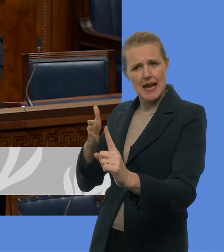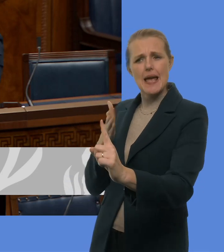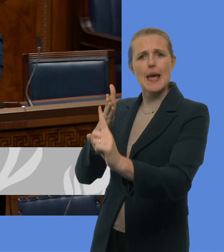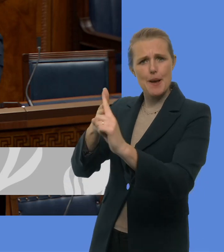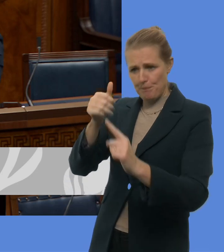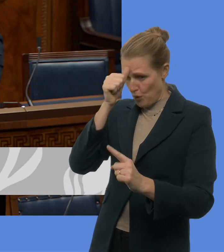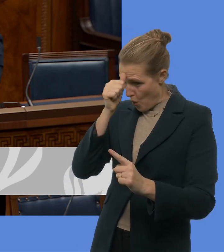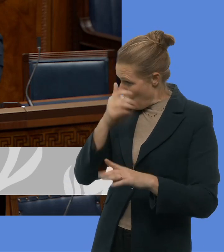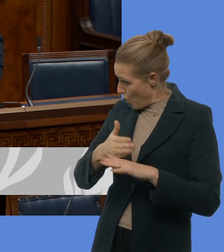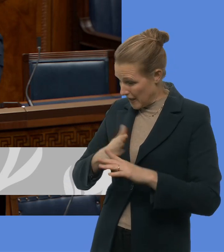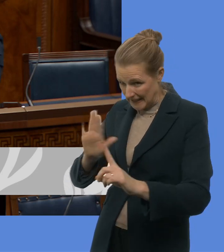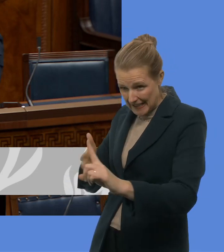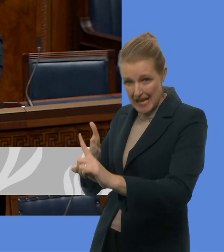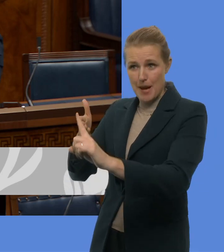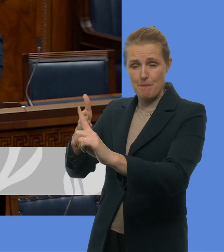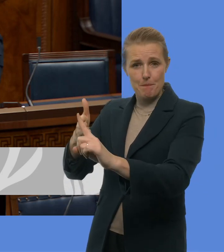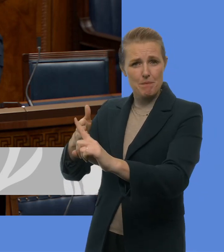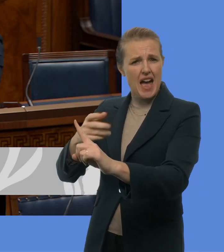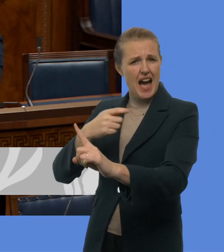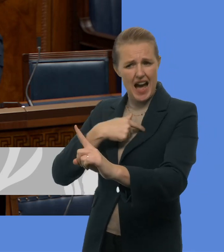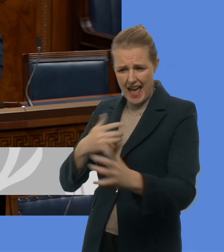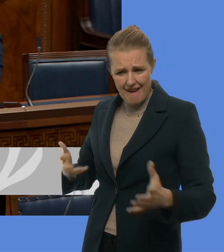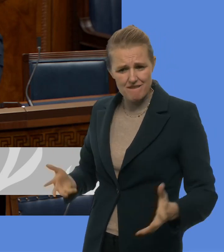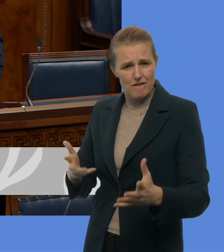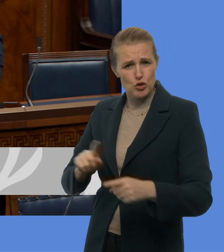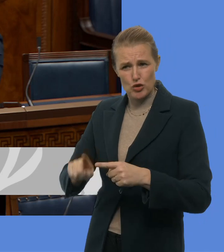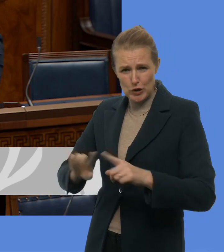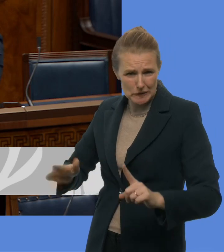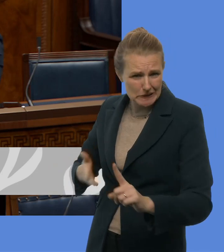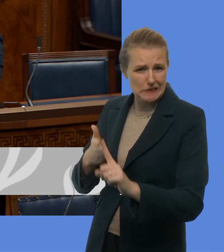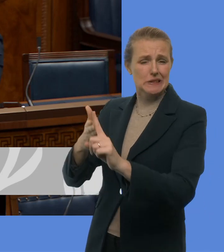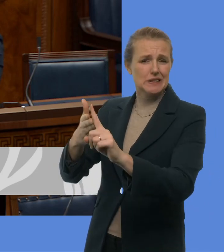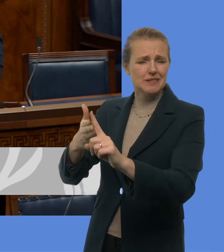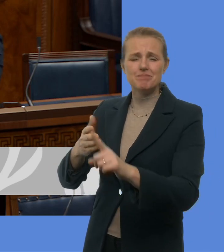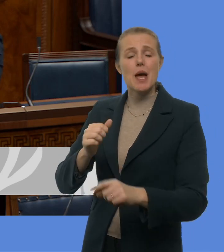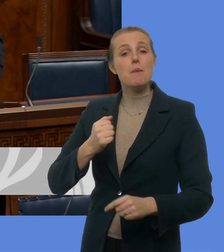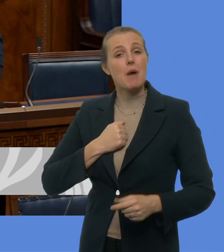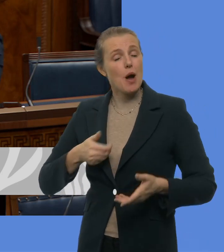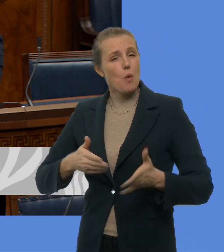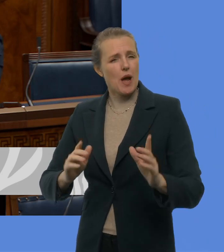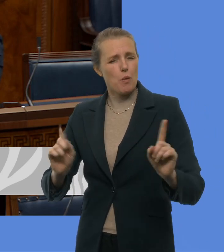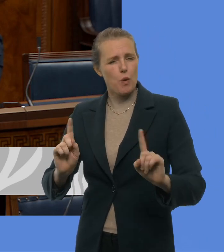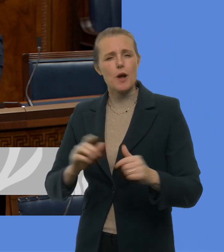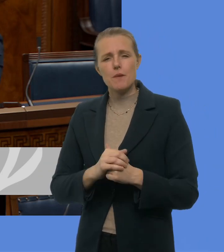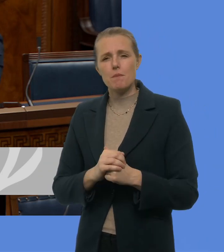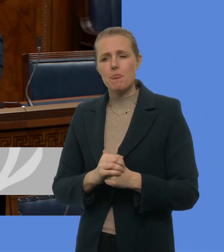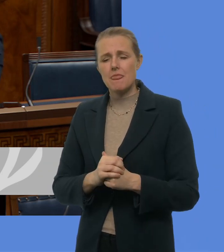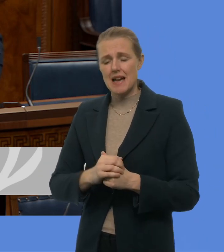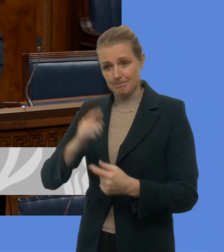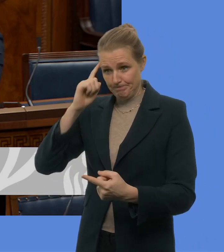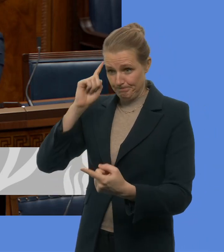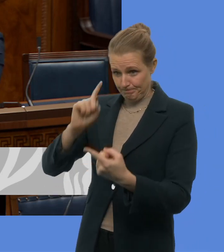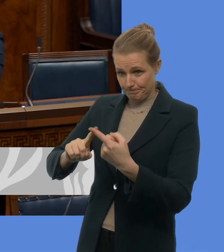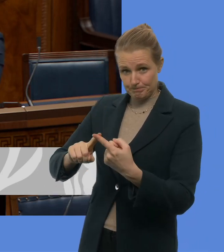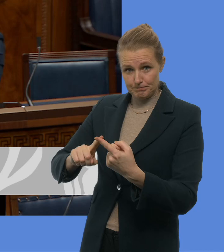recognise that I have set a direction of travel, and that is to shift left, to try and take the emphasis off curing people who have